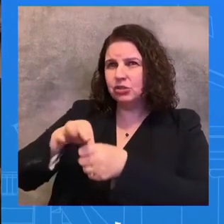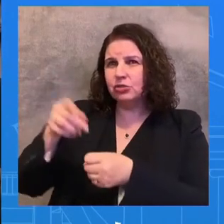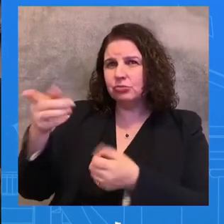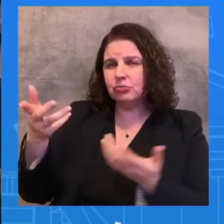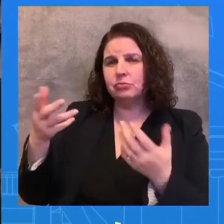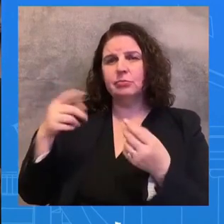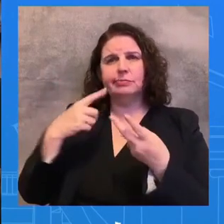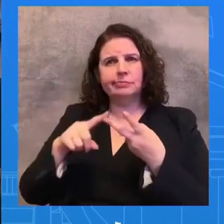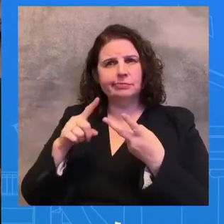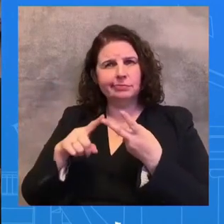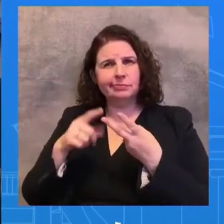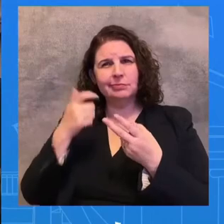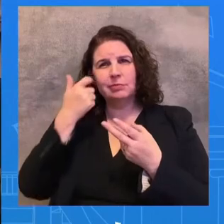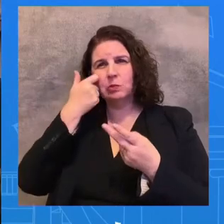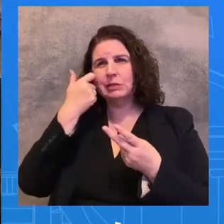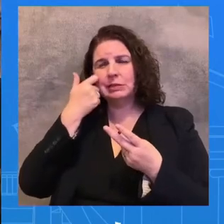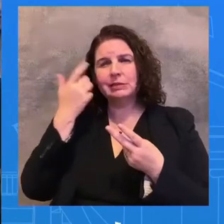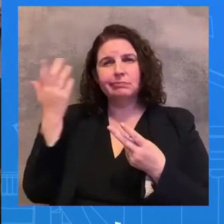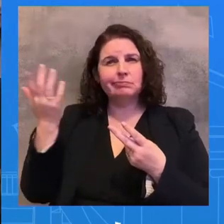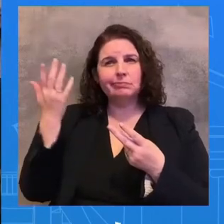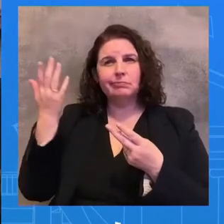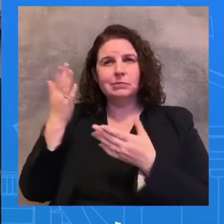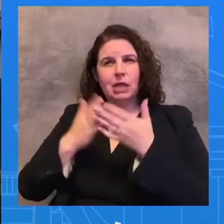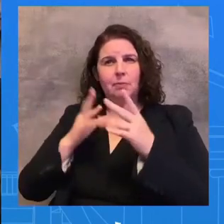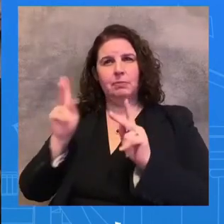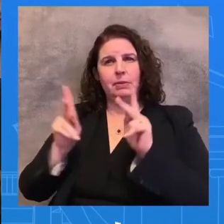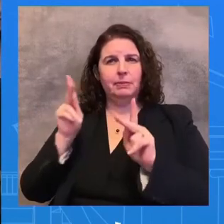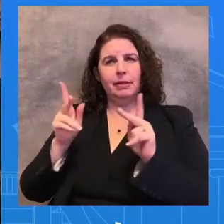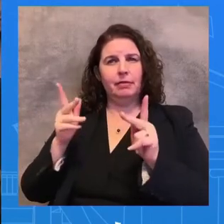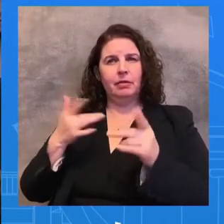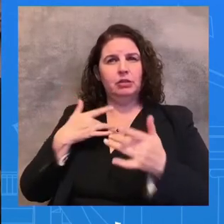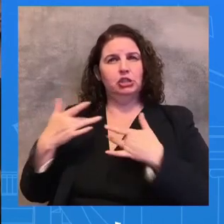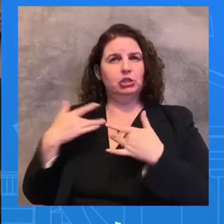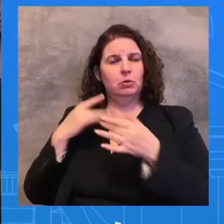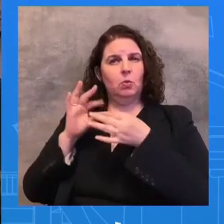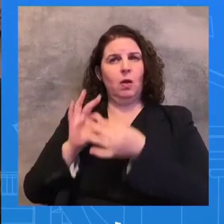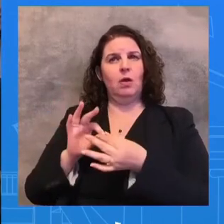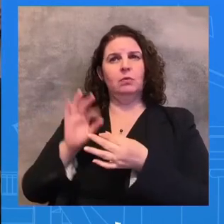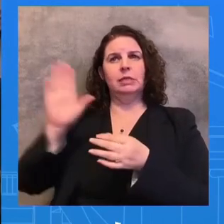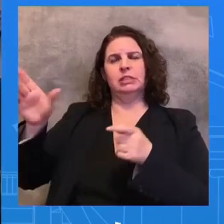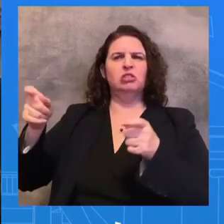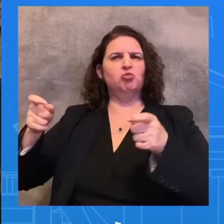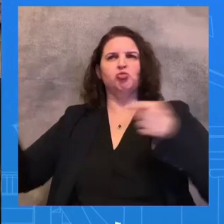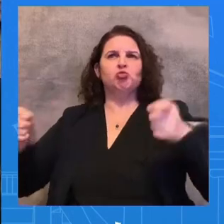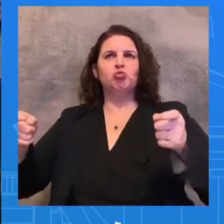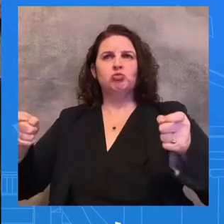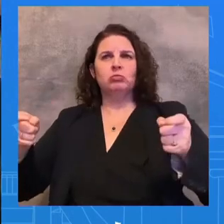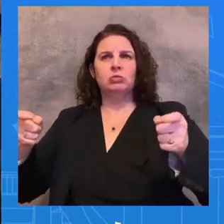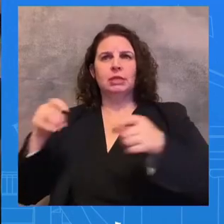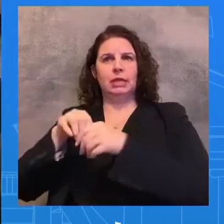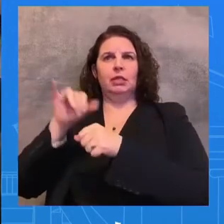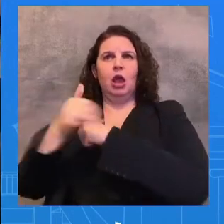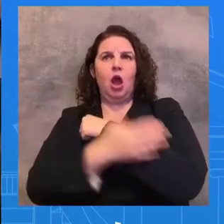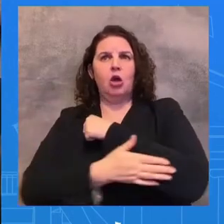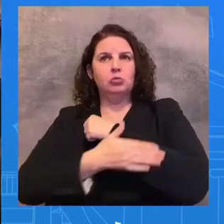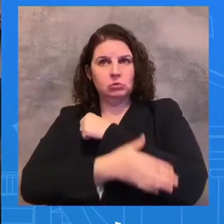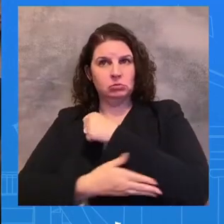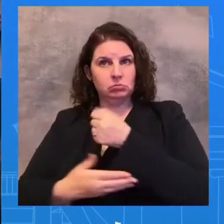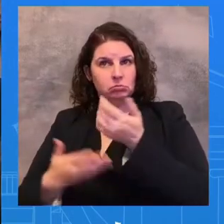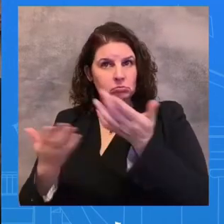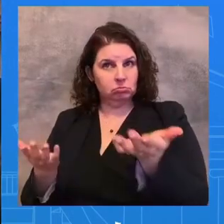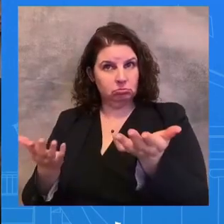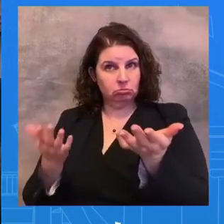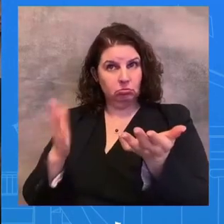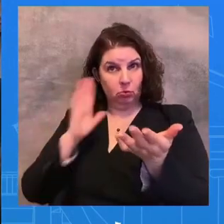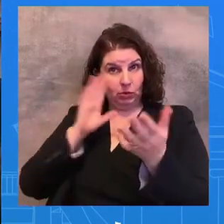some authoritarian moves in the country. Is that something that the president will raise with, that the President Biden will